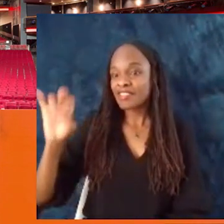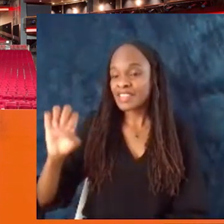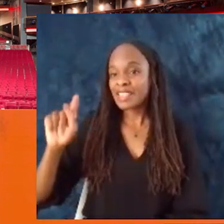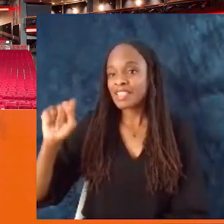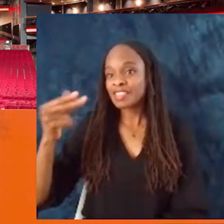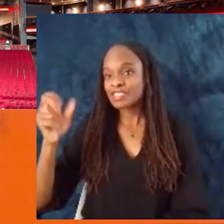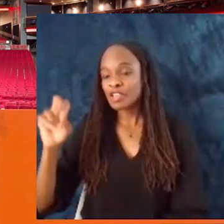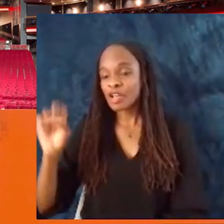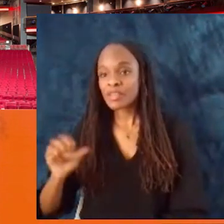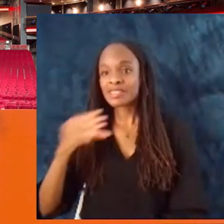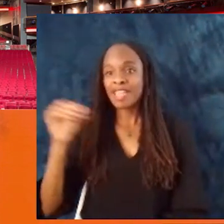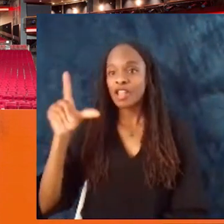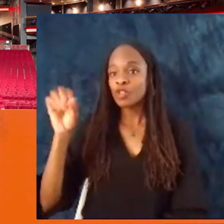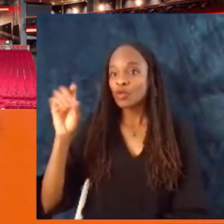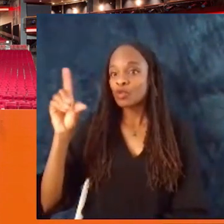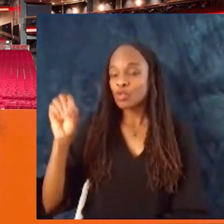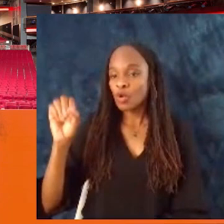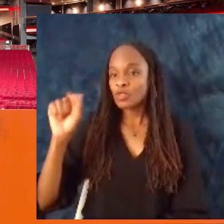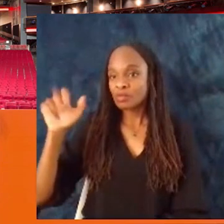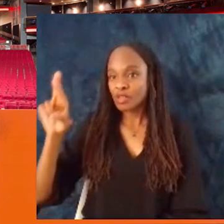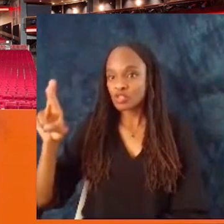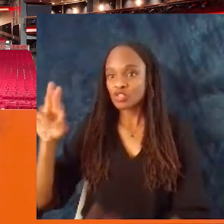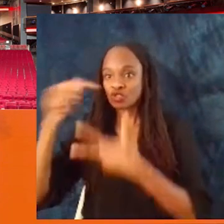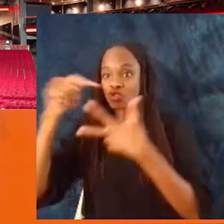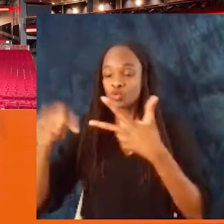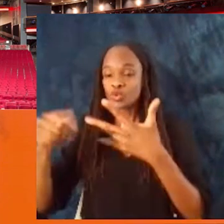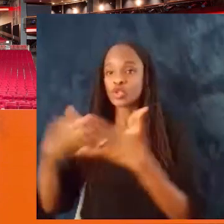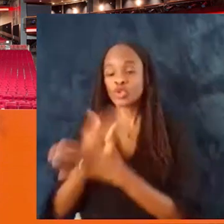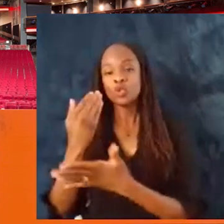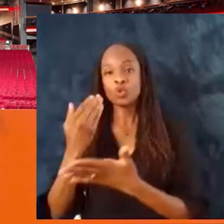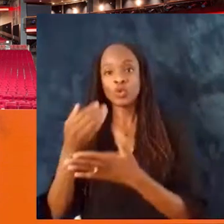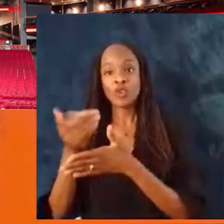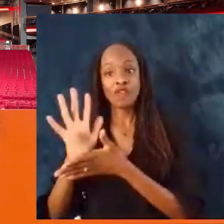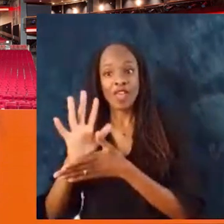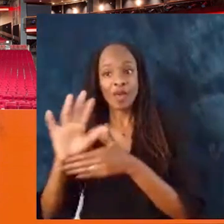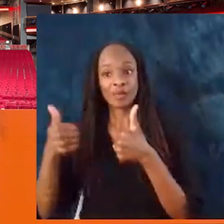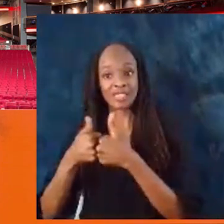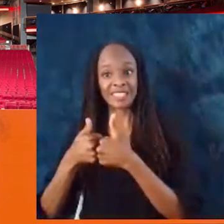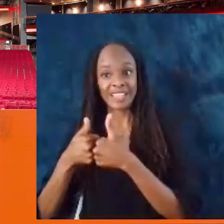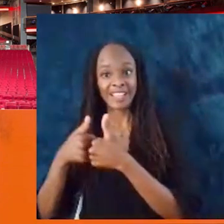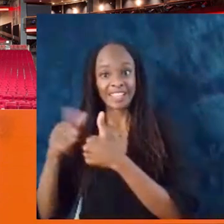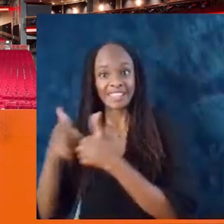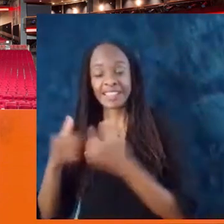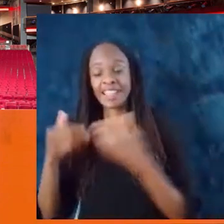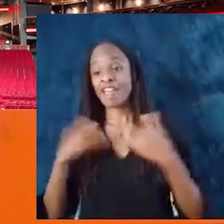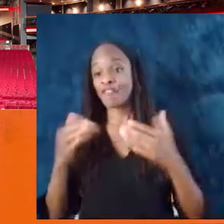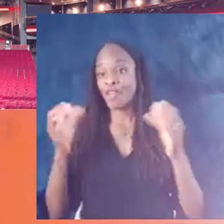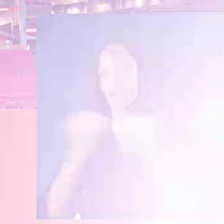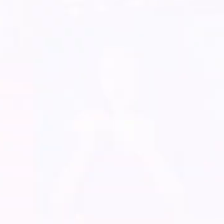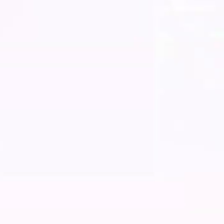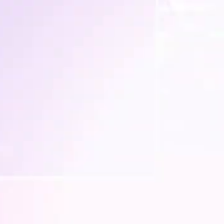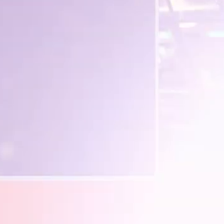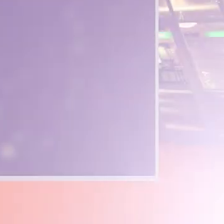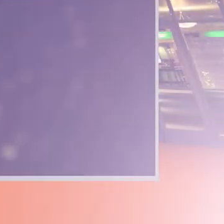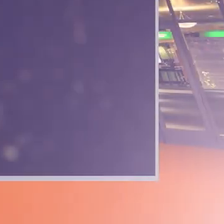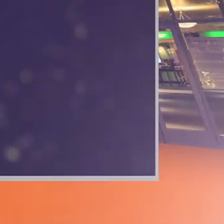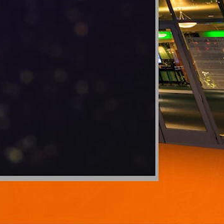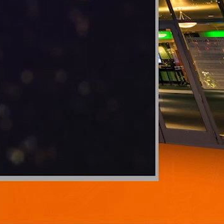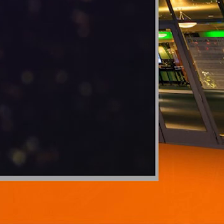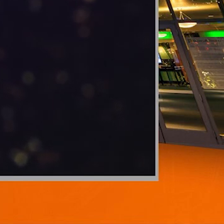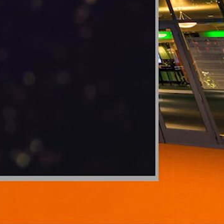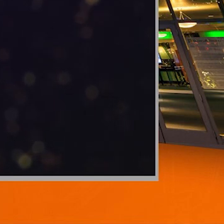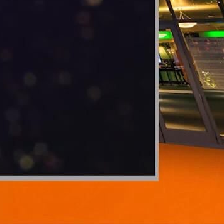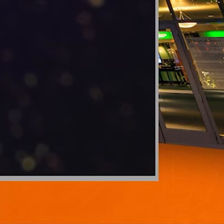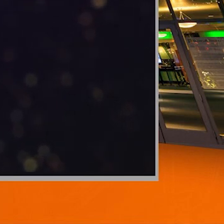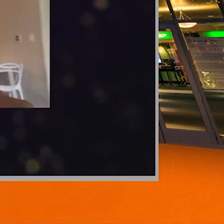Lolo Spencer, three new film challenge judges, and they got a lot of style. Believe me, a lot more than me. So take it away, ladies. Hi, Nick.